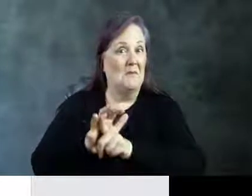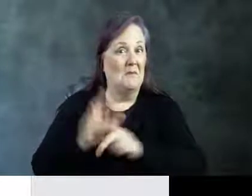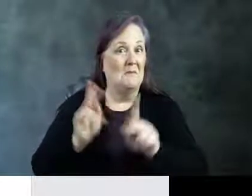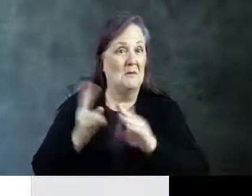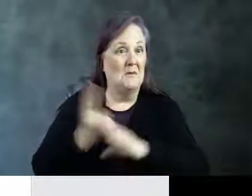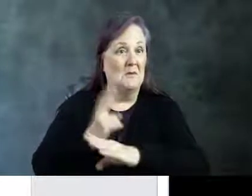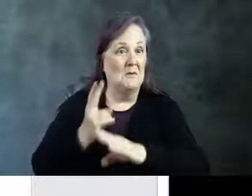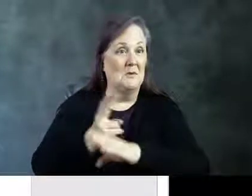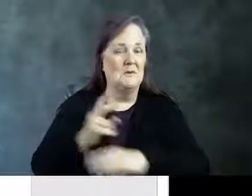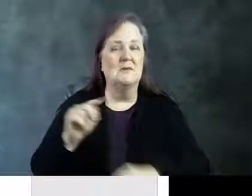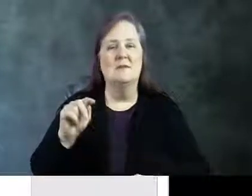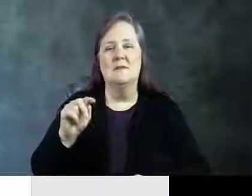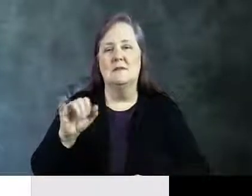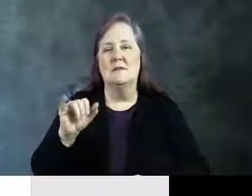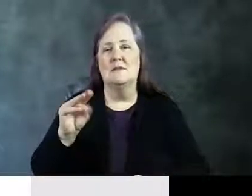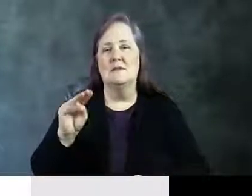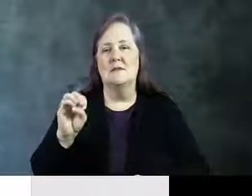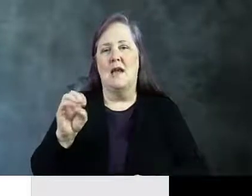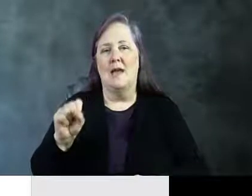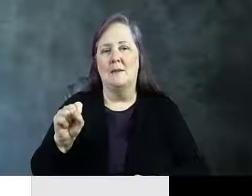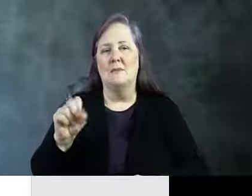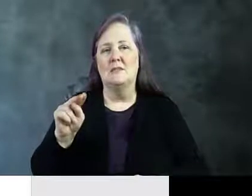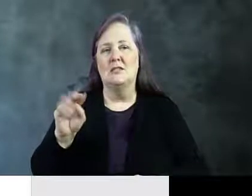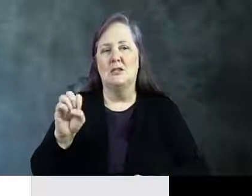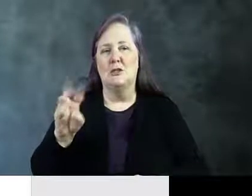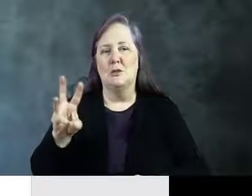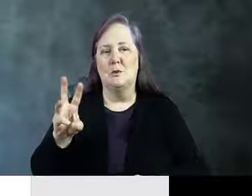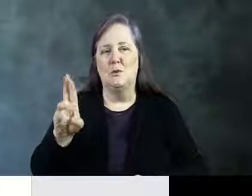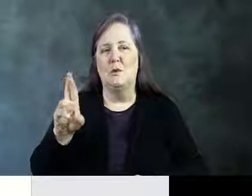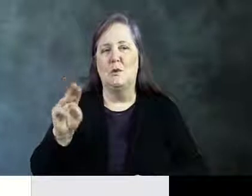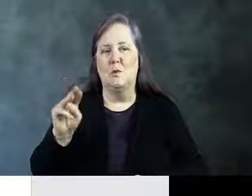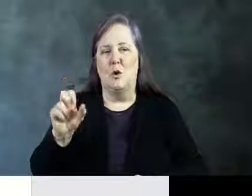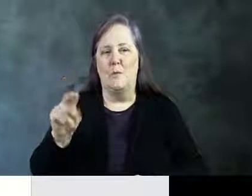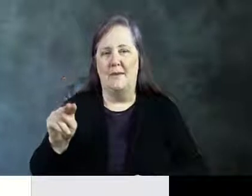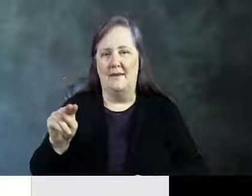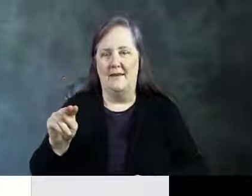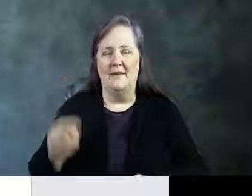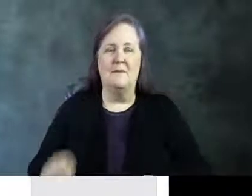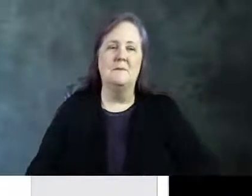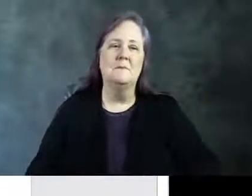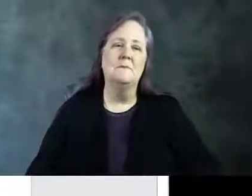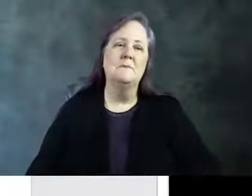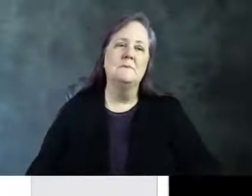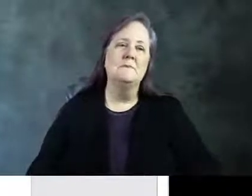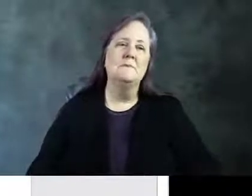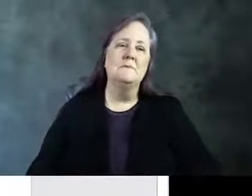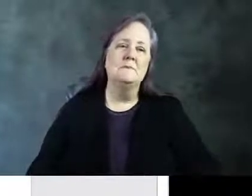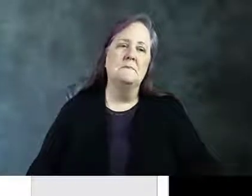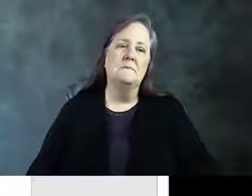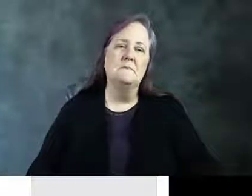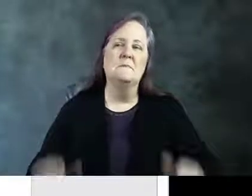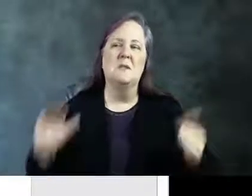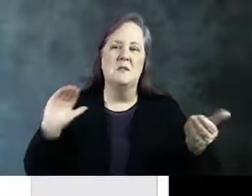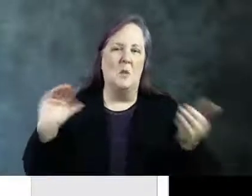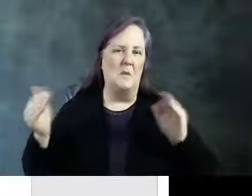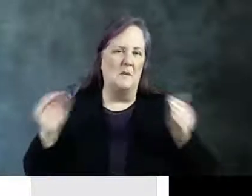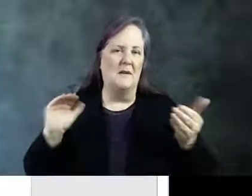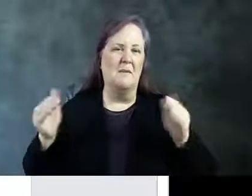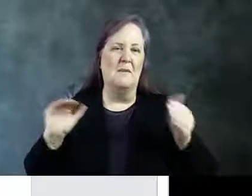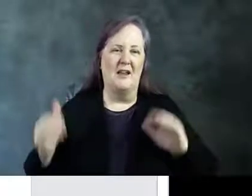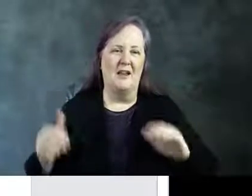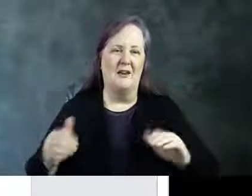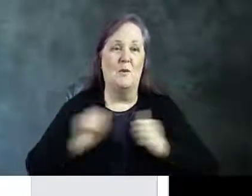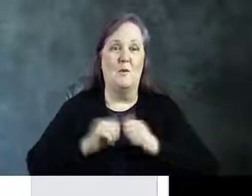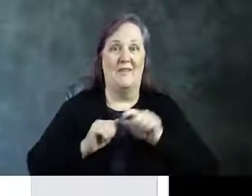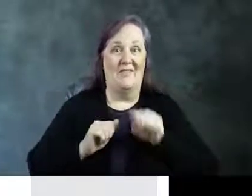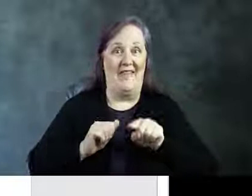serifs is Times New Roman. And let me increase this font size so folks can see. So we're going to compare this font here with the one